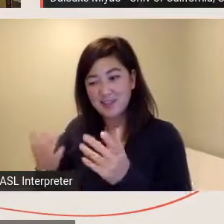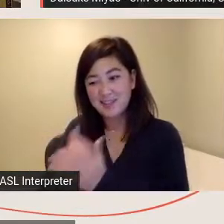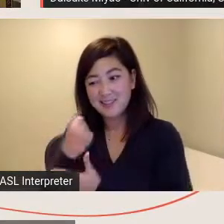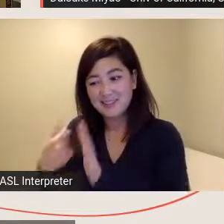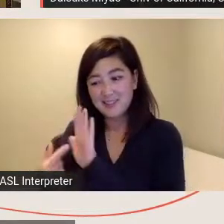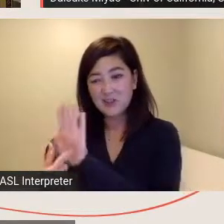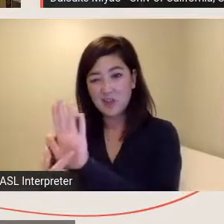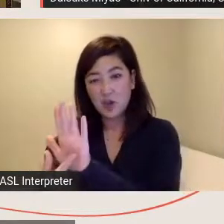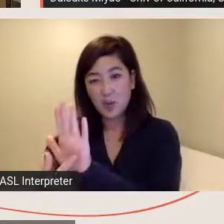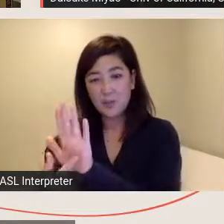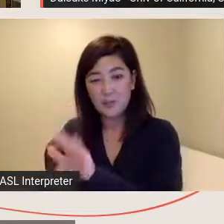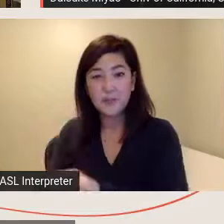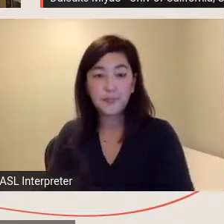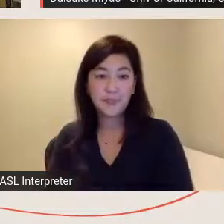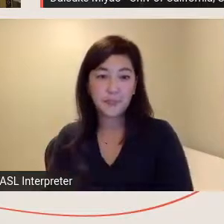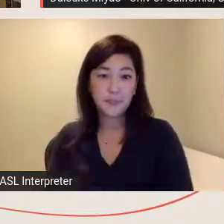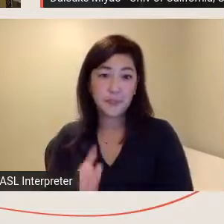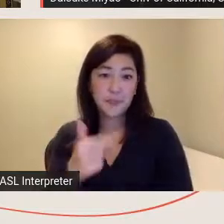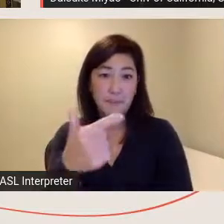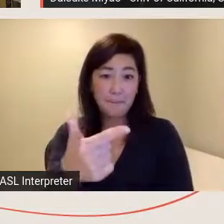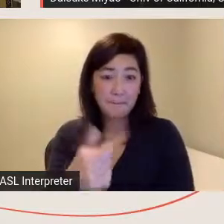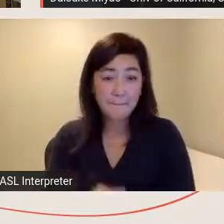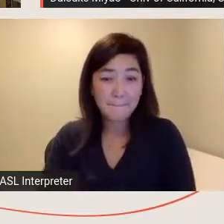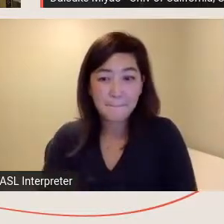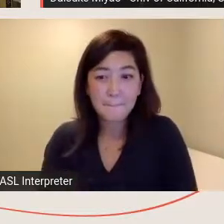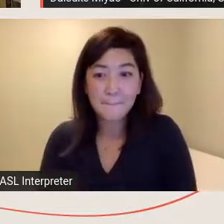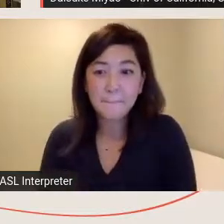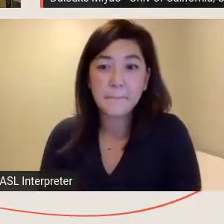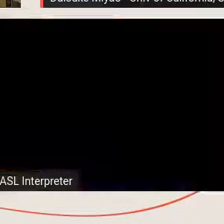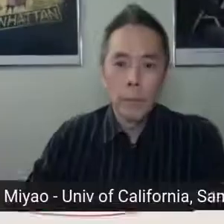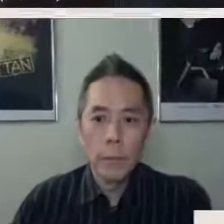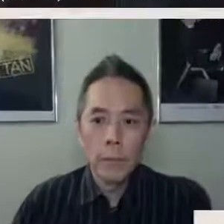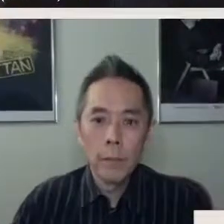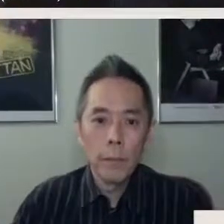on his way out, as I would say.